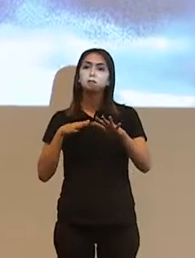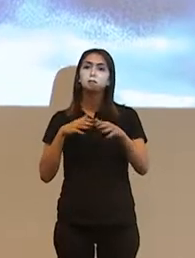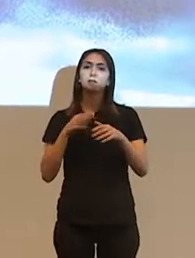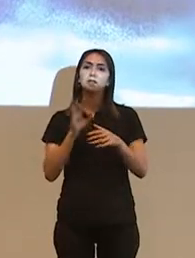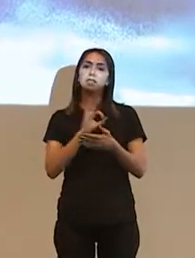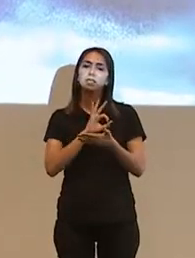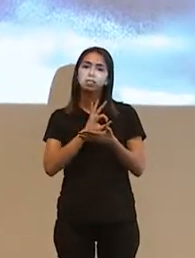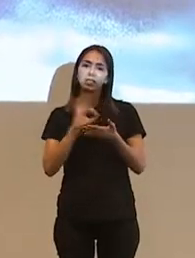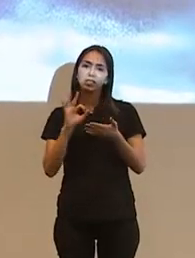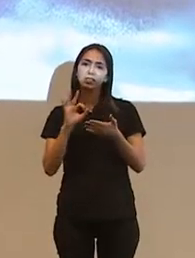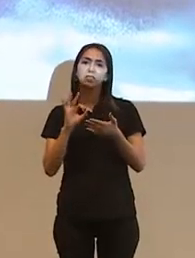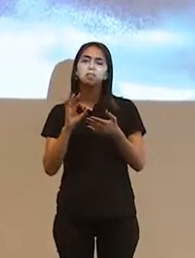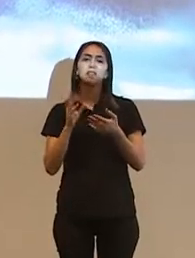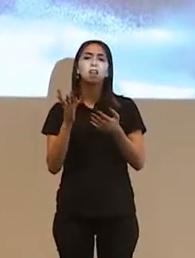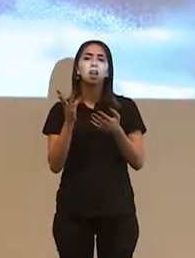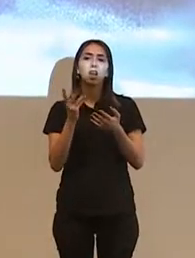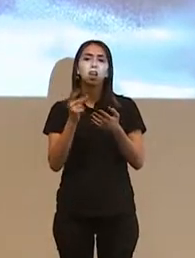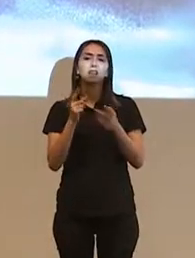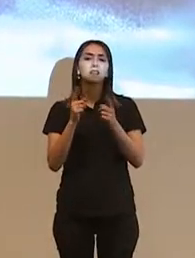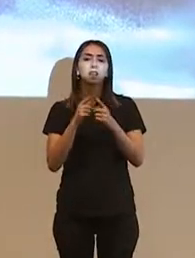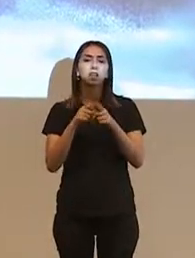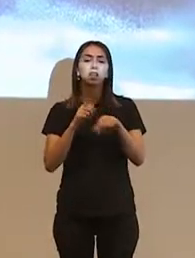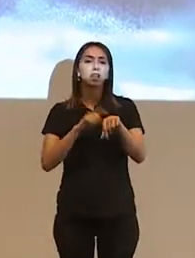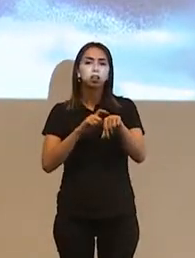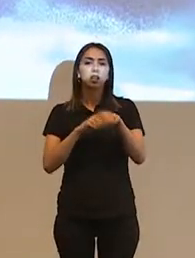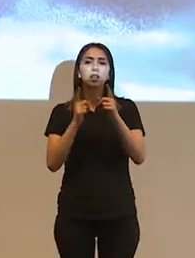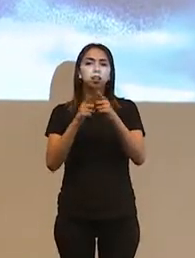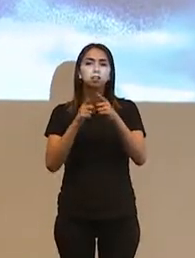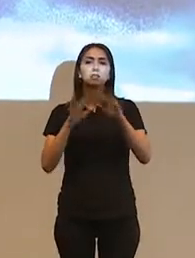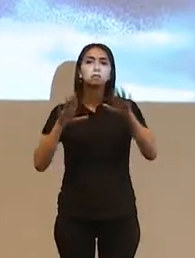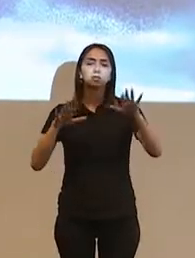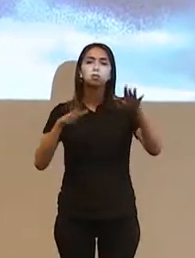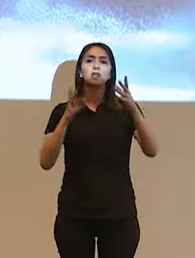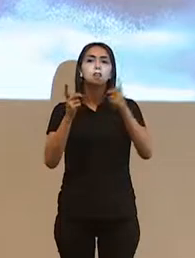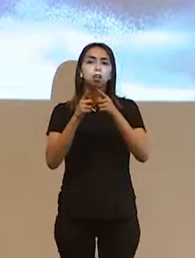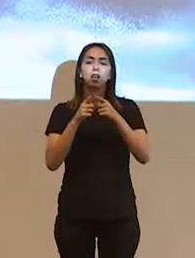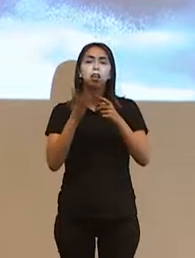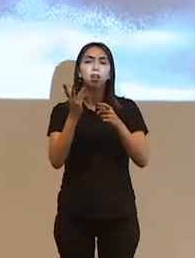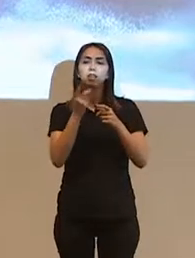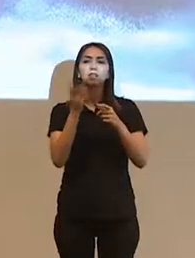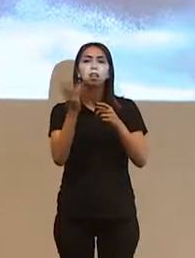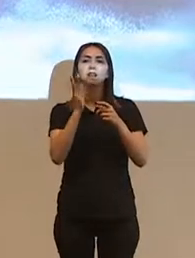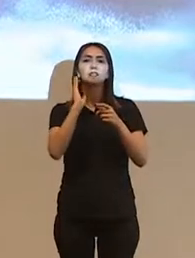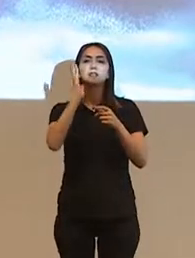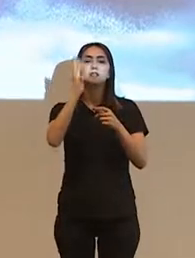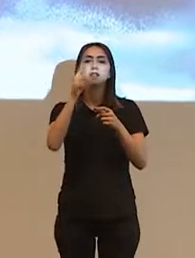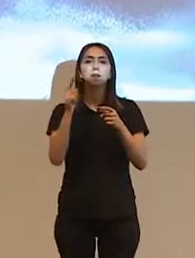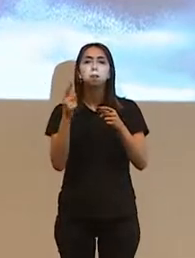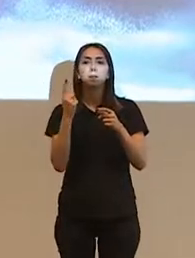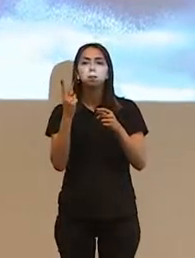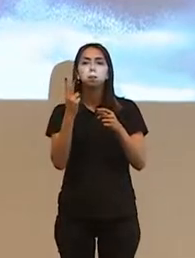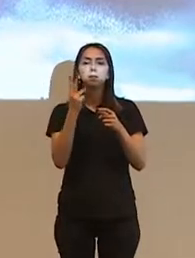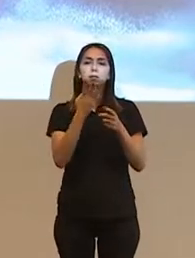represent the stationary state of birds on the wires